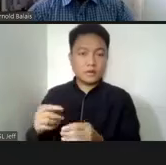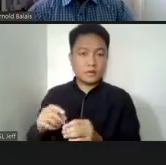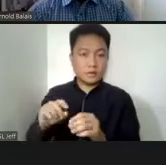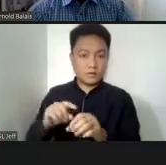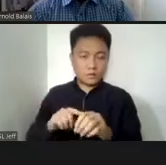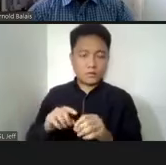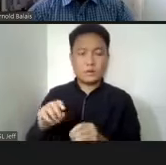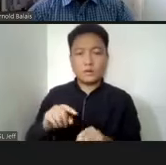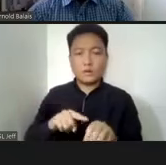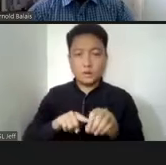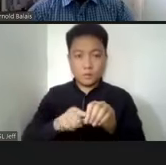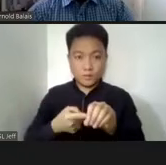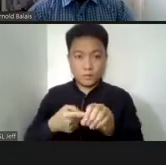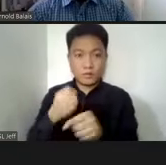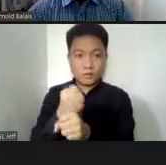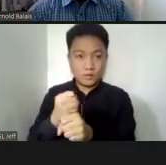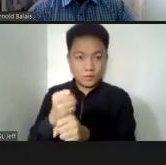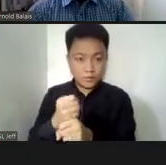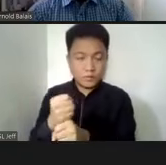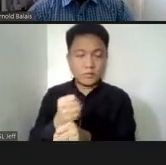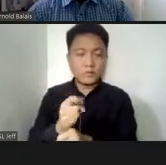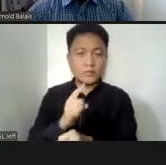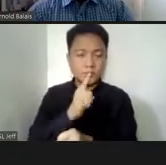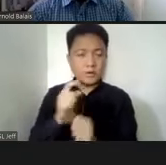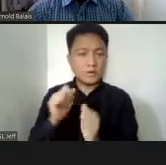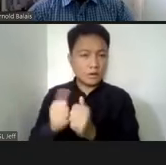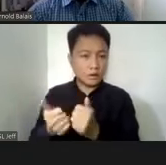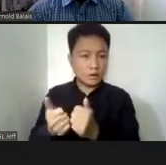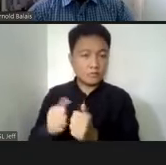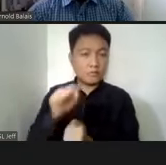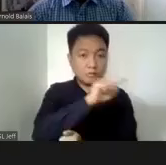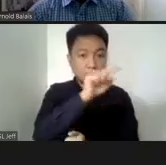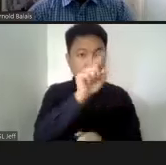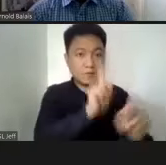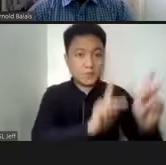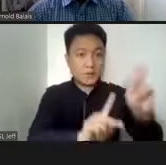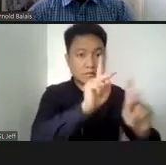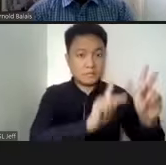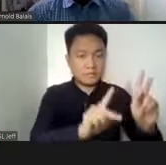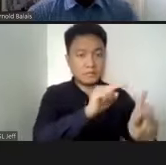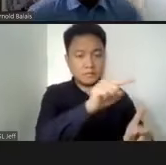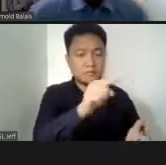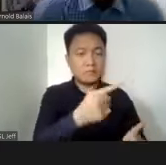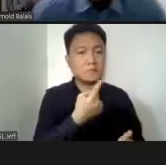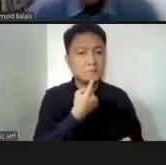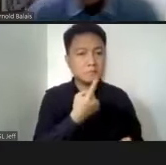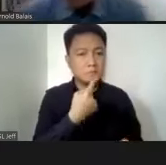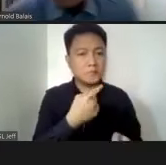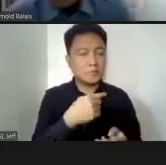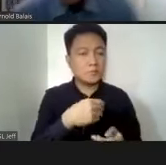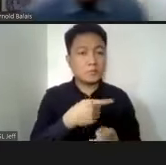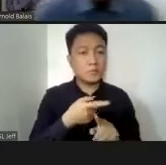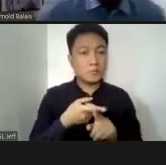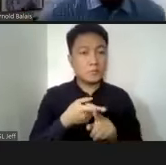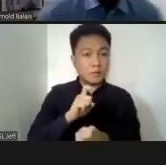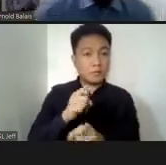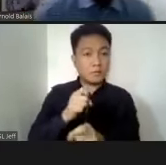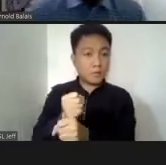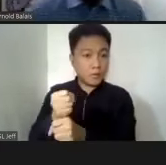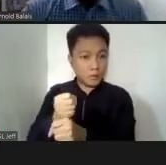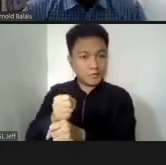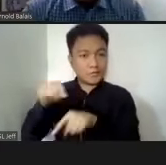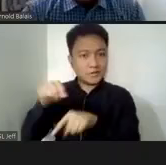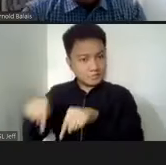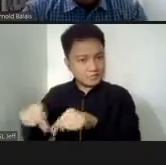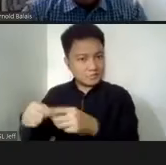coffee is from this place, tapos hindi pala, galing pala sa ibang lugar. So we wanted to protect kasi the farmers,